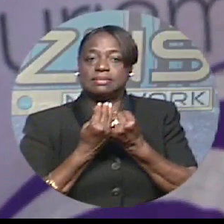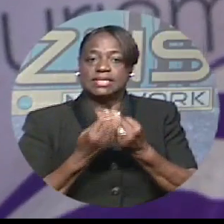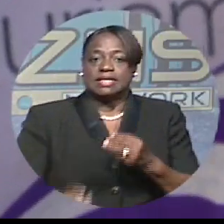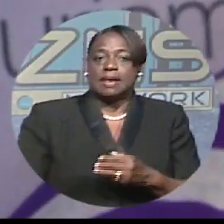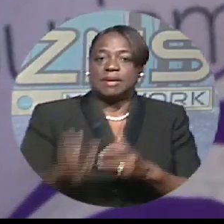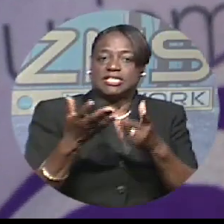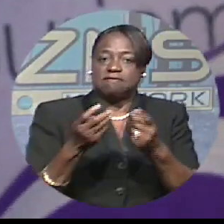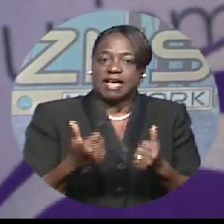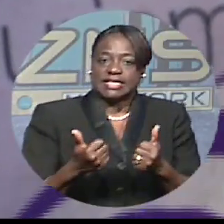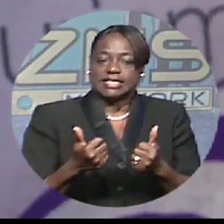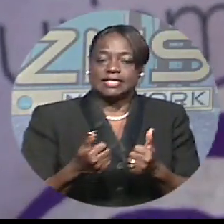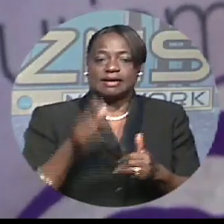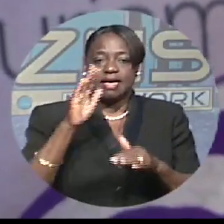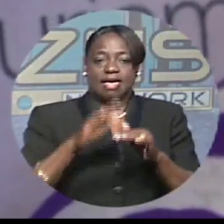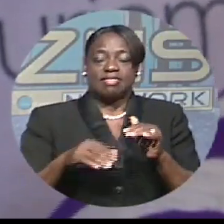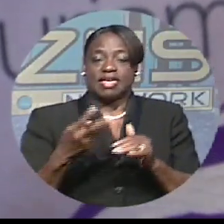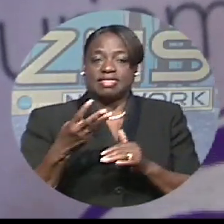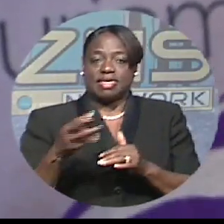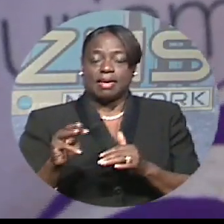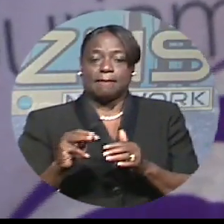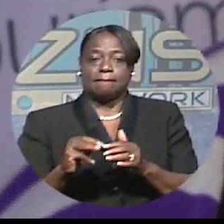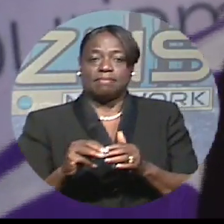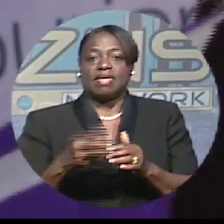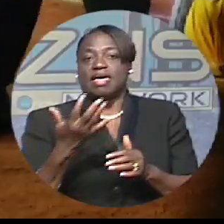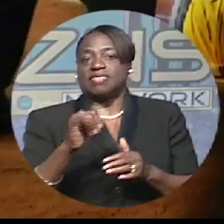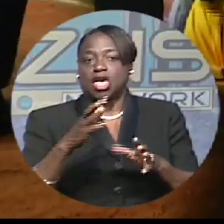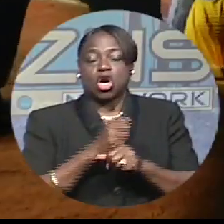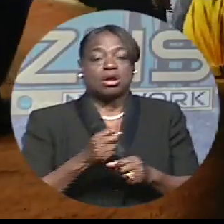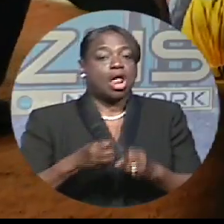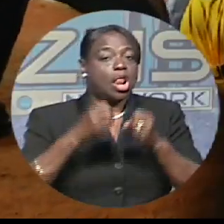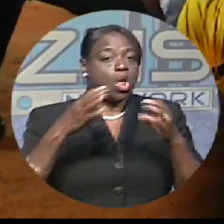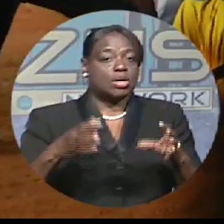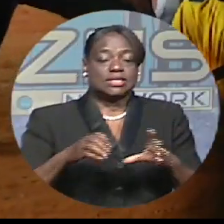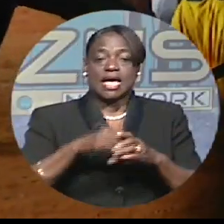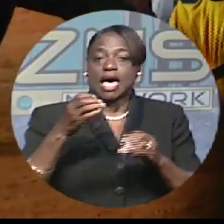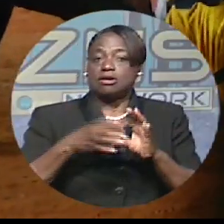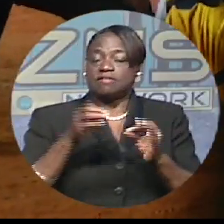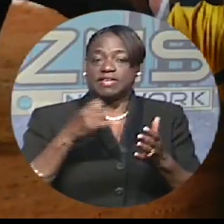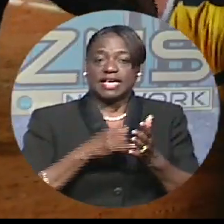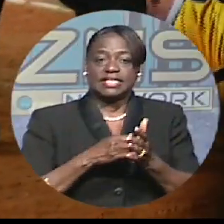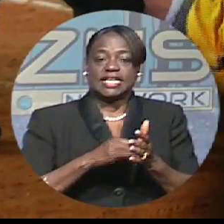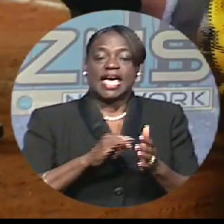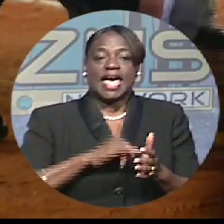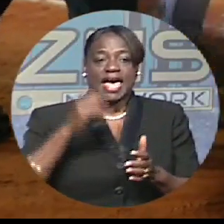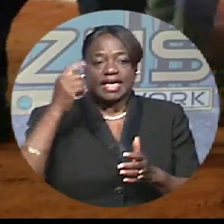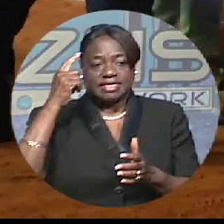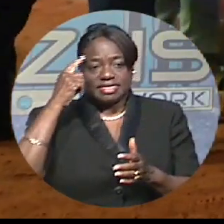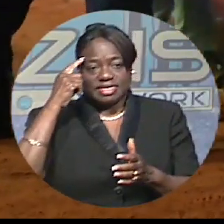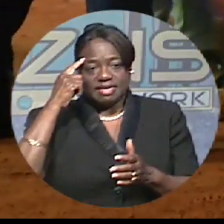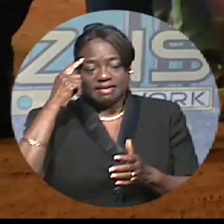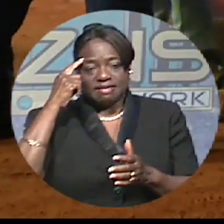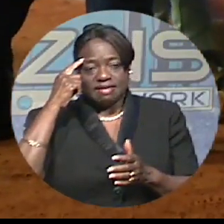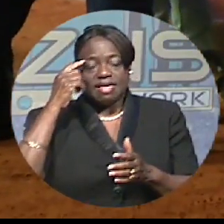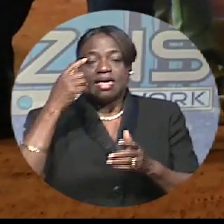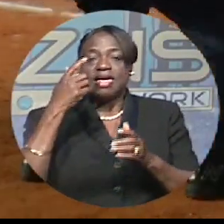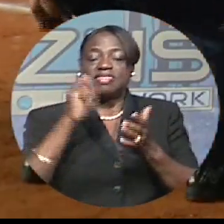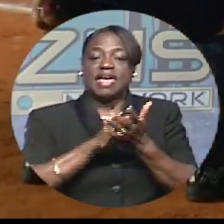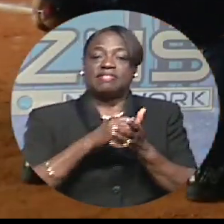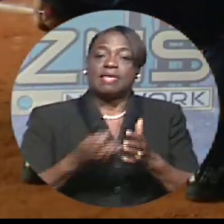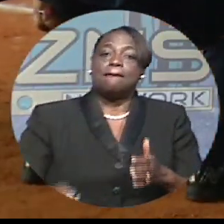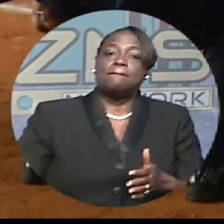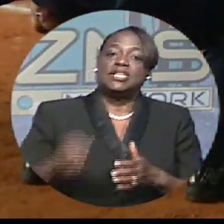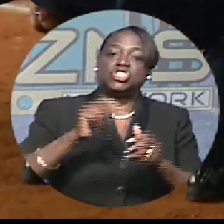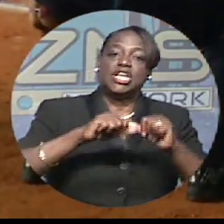they do. You know, so I think they got a lot out of it. I think that they, especially the pitching area, that's where we are